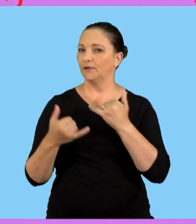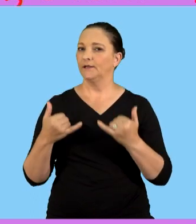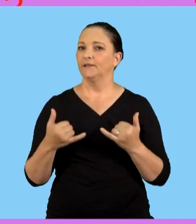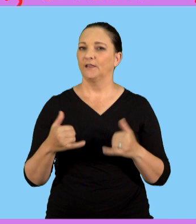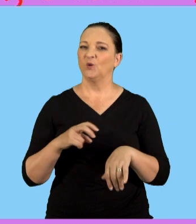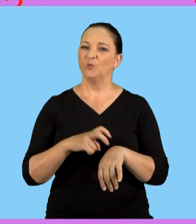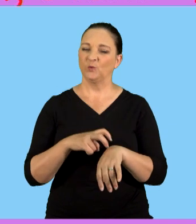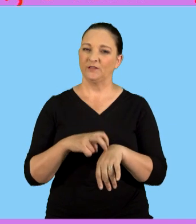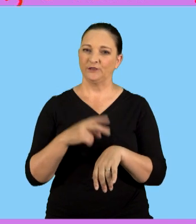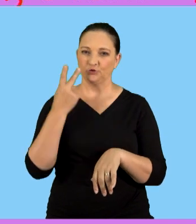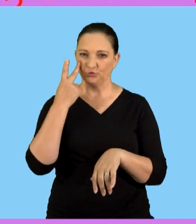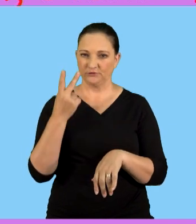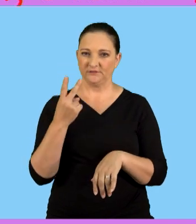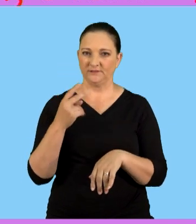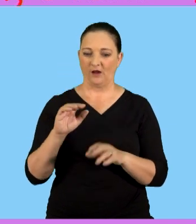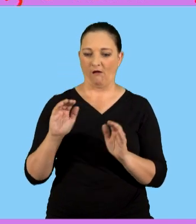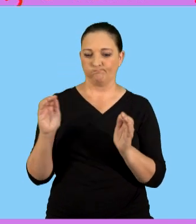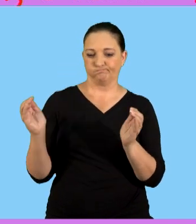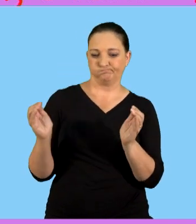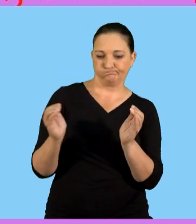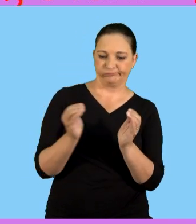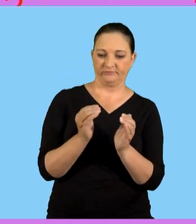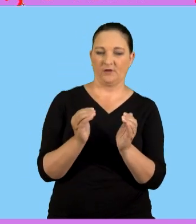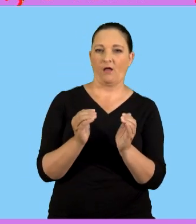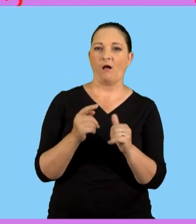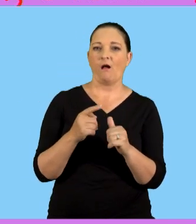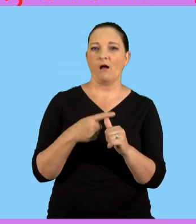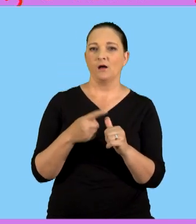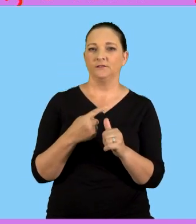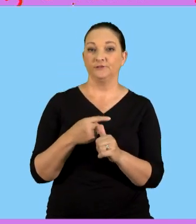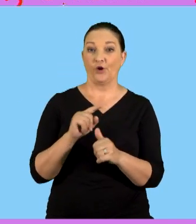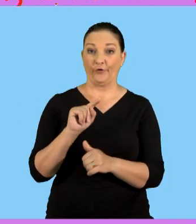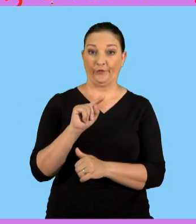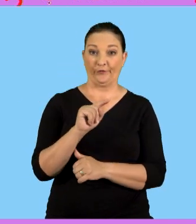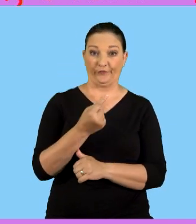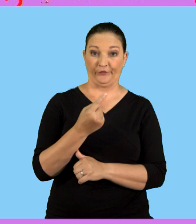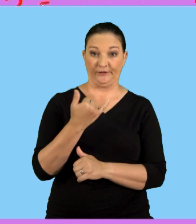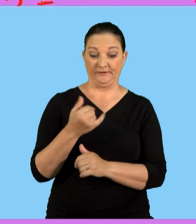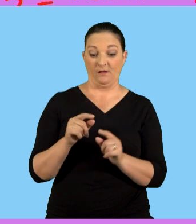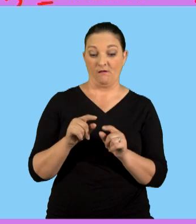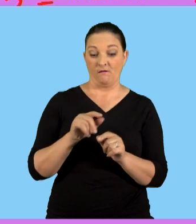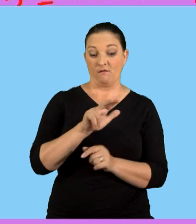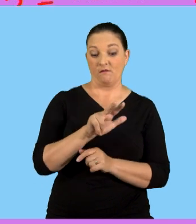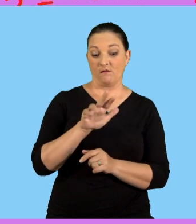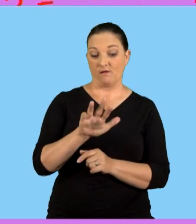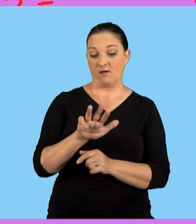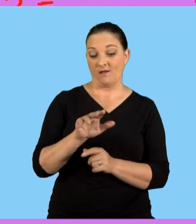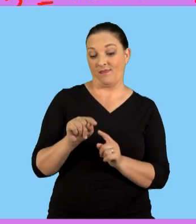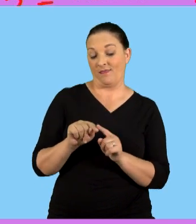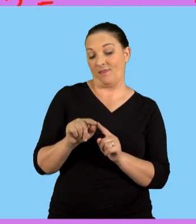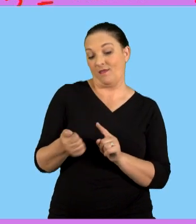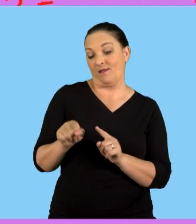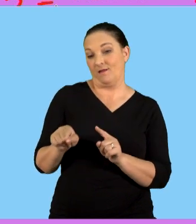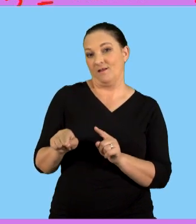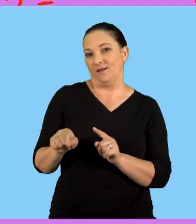answer to the nearest kilometer per hour, right? So now I look, there's my decimal. First digit after the decimal is more